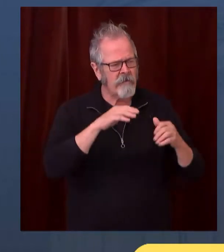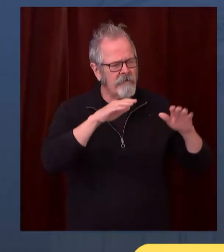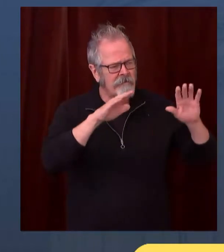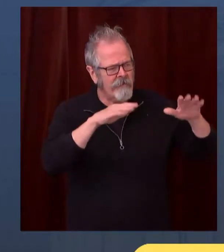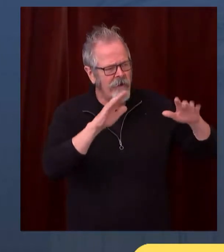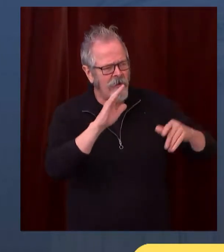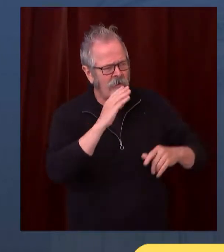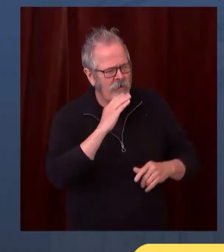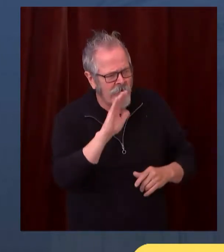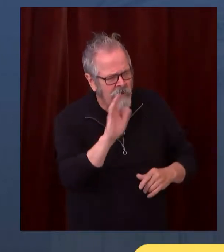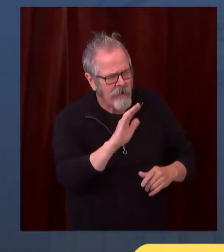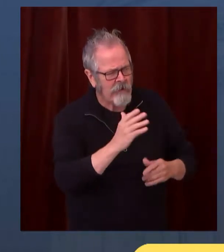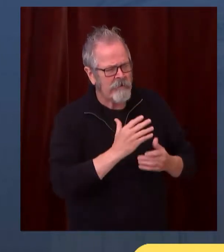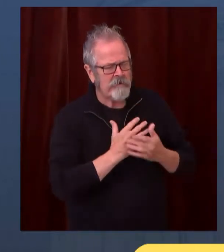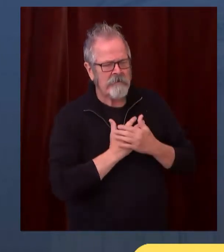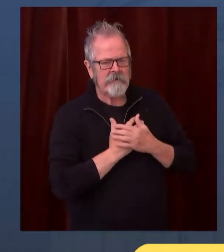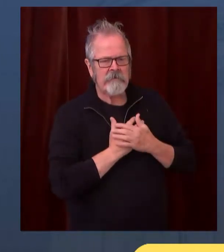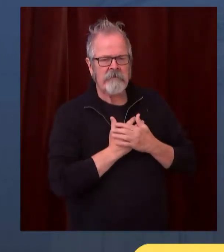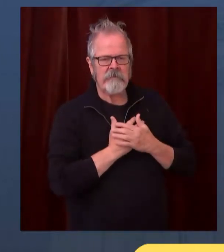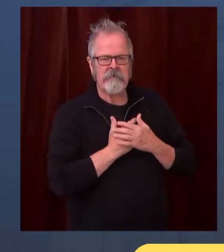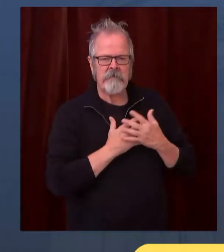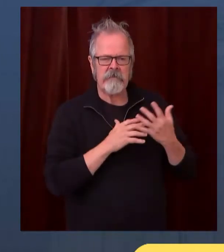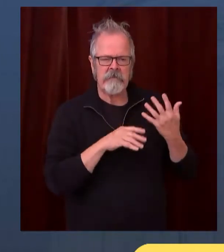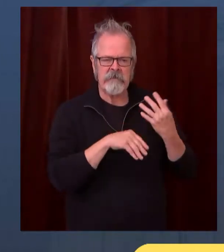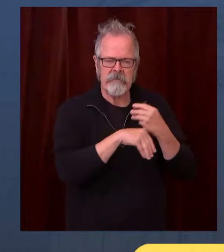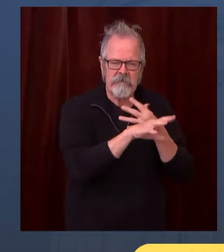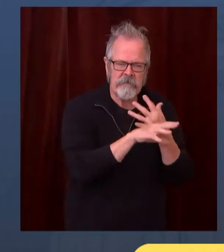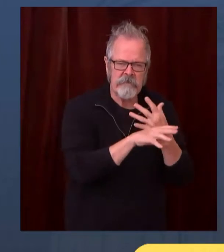bedside, holding the hands of their loved ones.